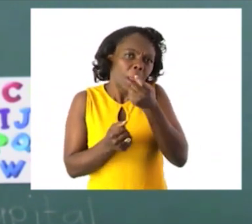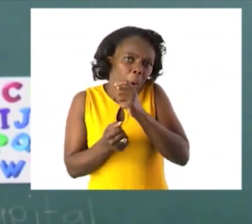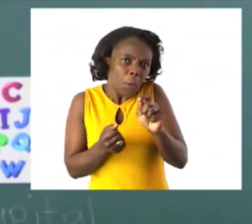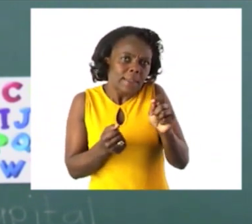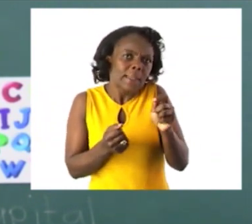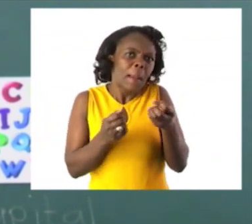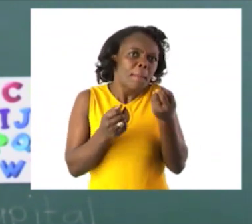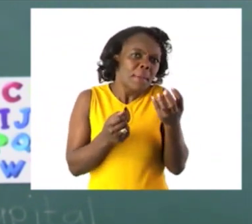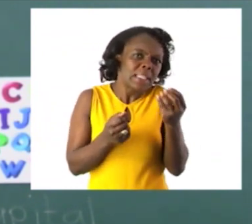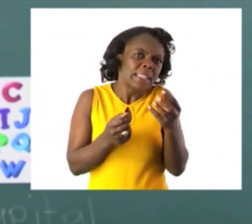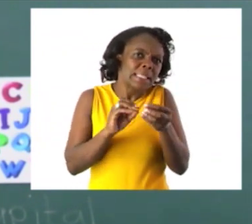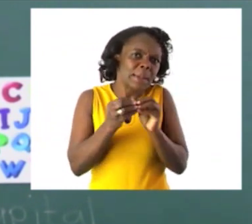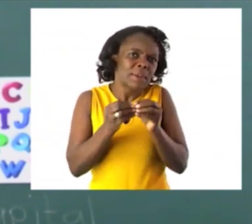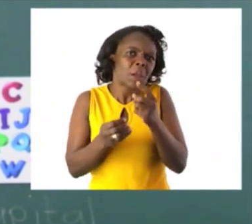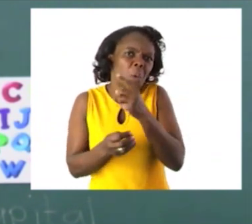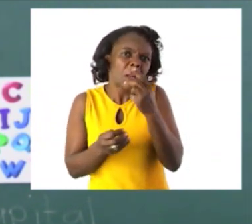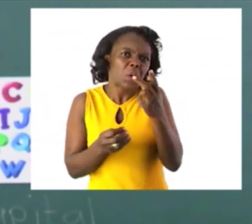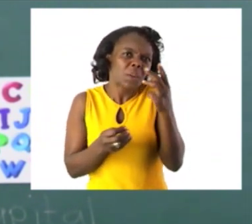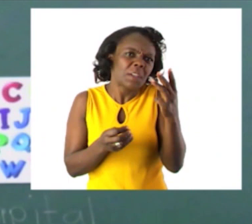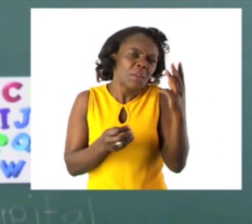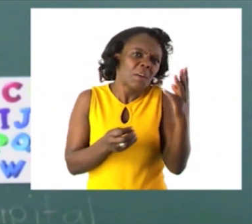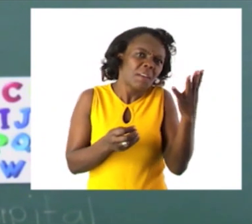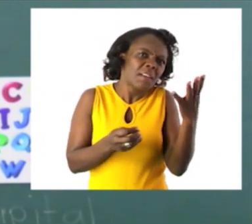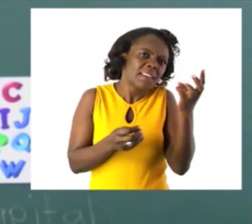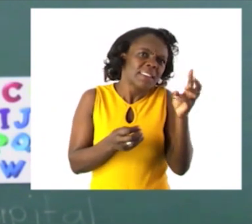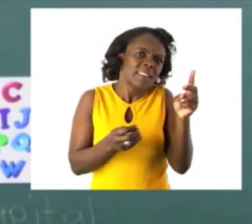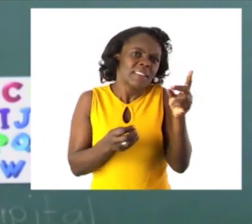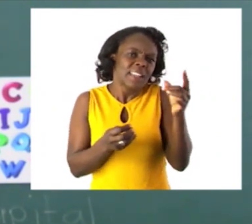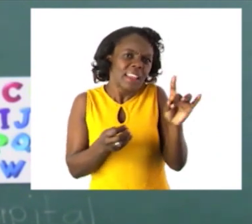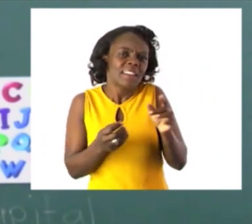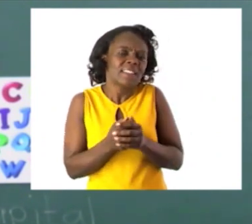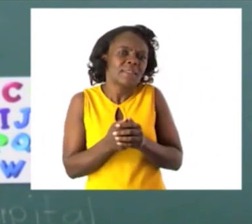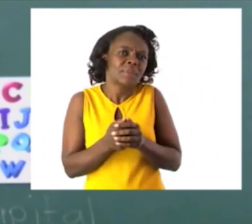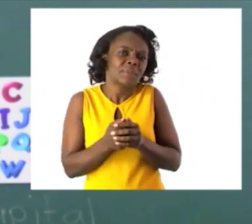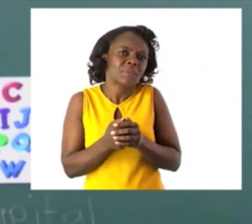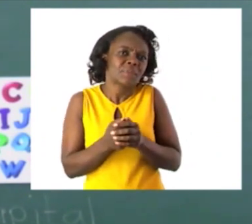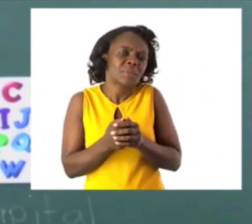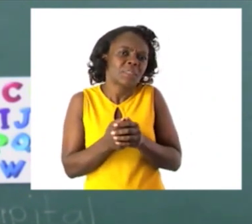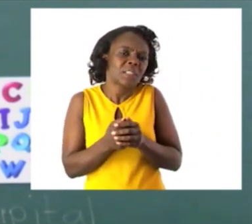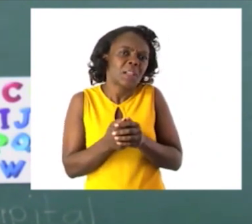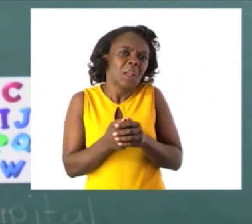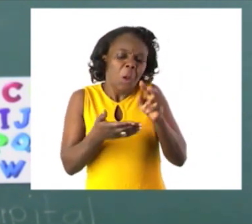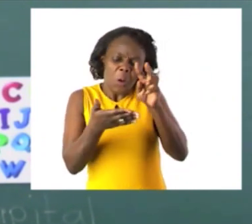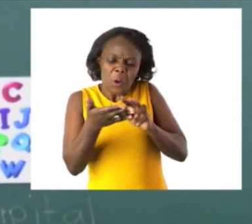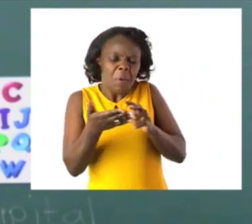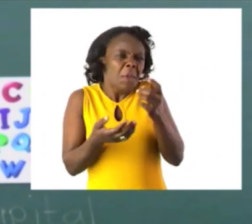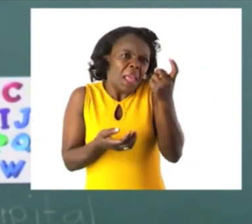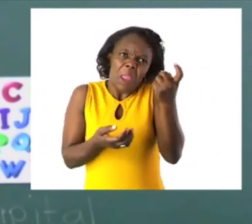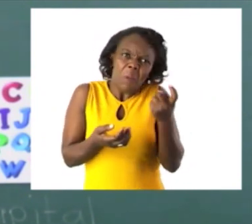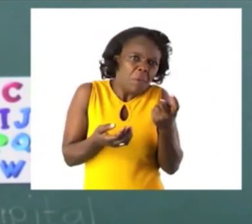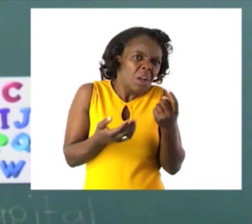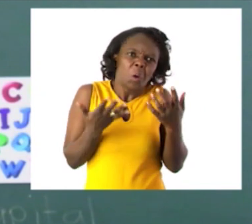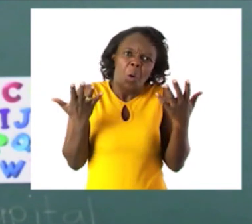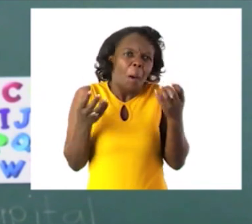4, 5, 6, 7, 8, look at this number. I can read it like it's a million or a billion, but the